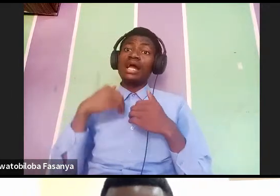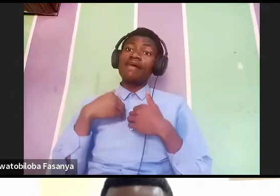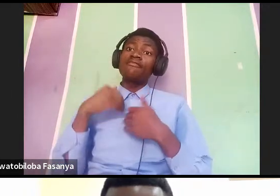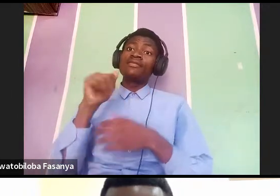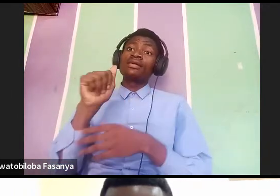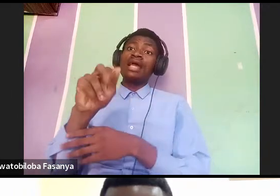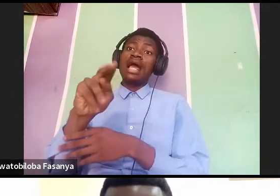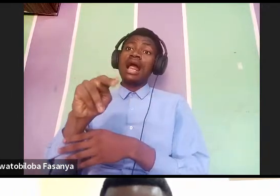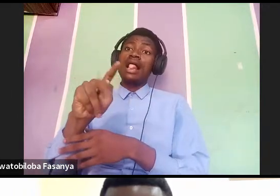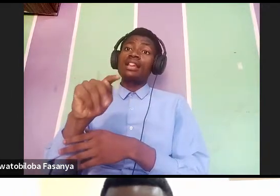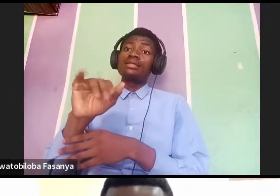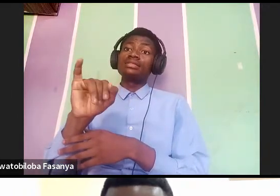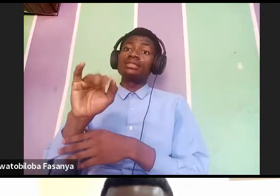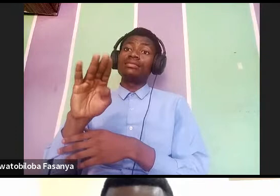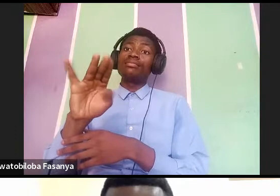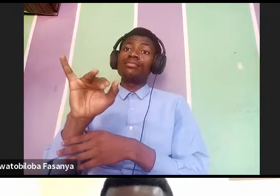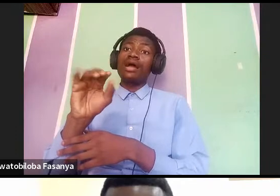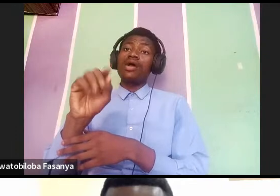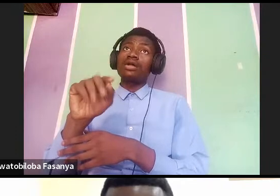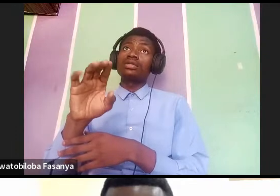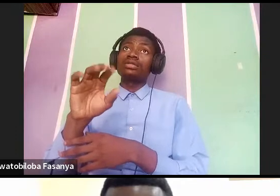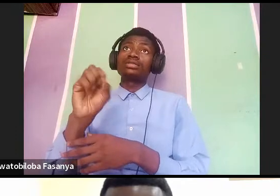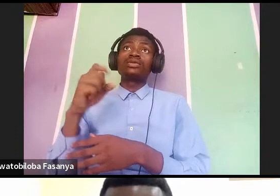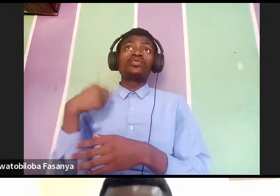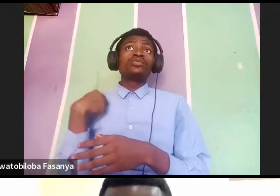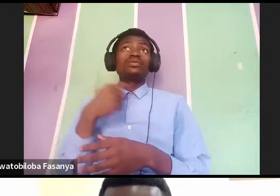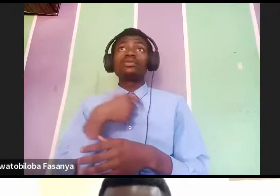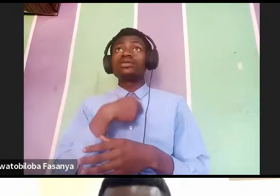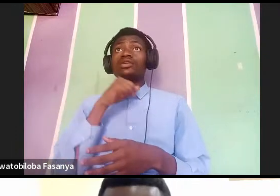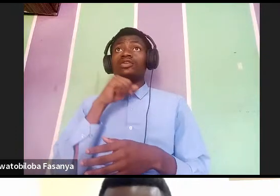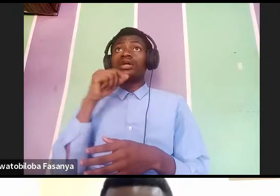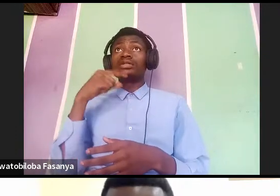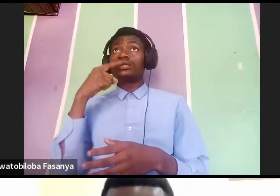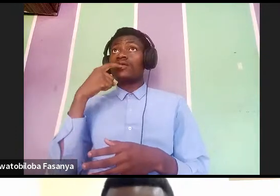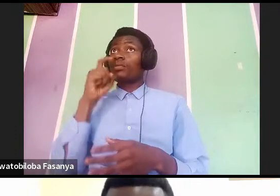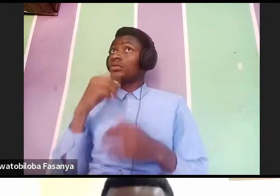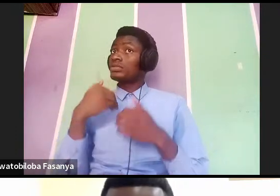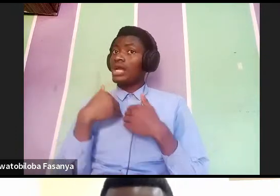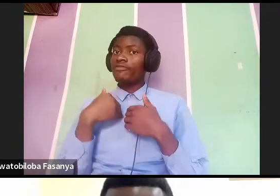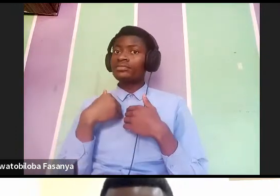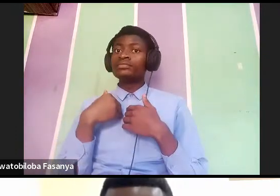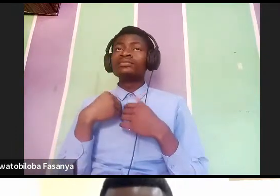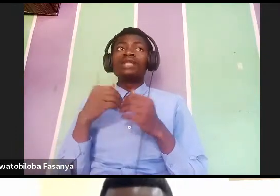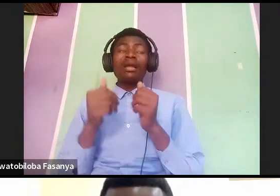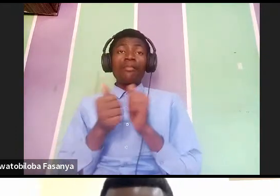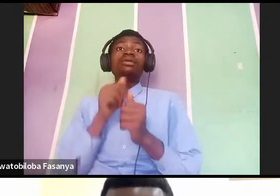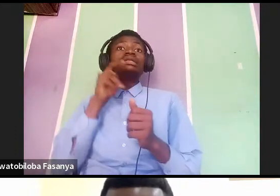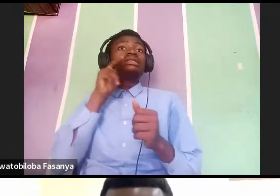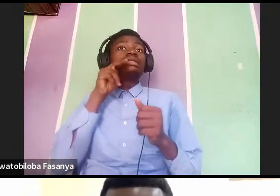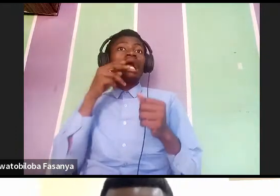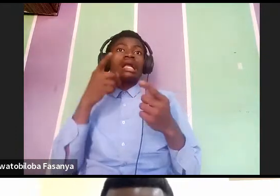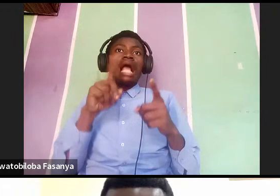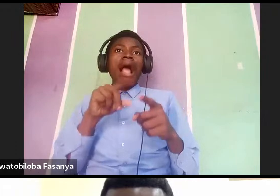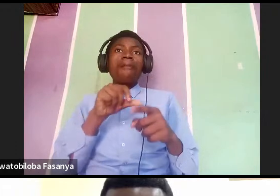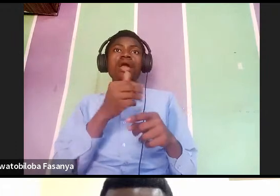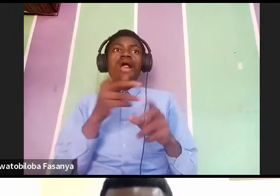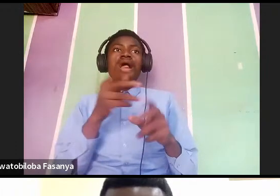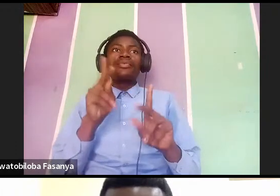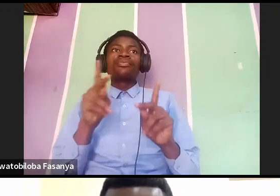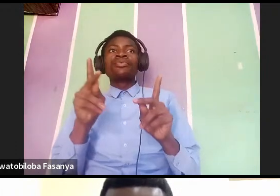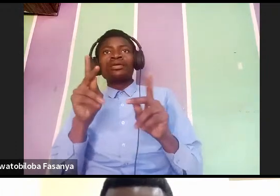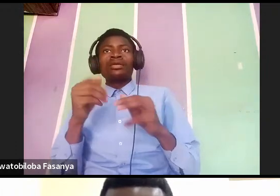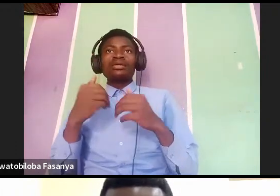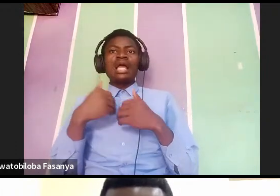people are purging or passing loose stools, the first thing we want to do is to give an antibiotic. The first thing we should do is to hydrate the